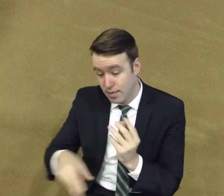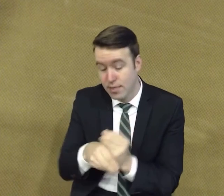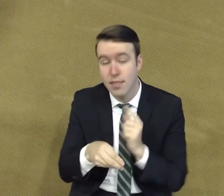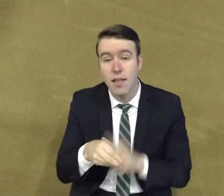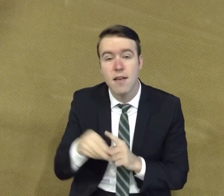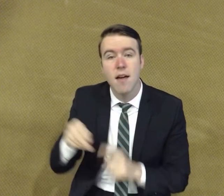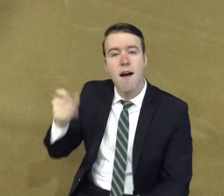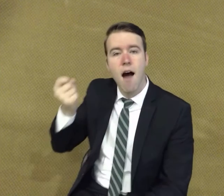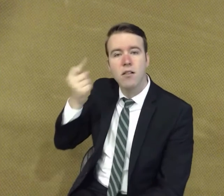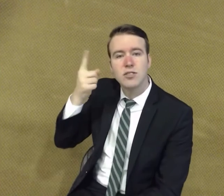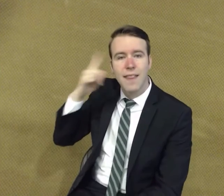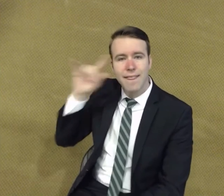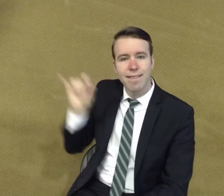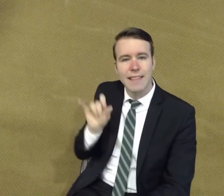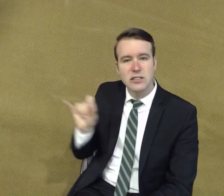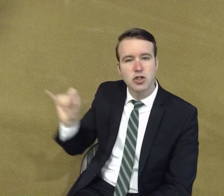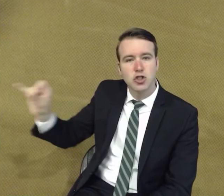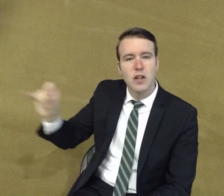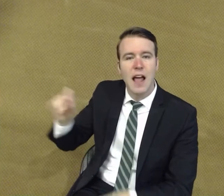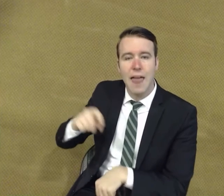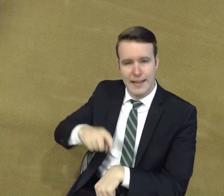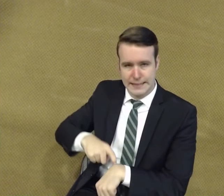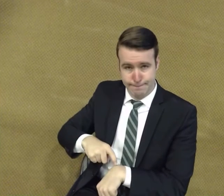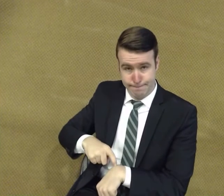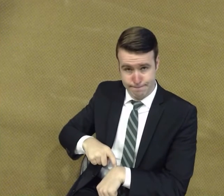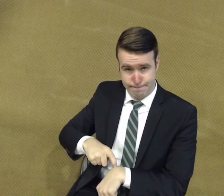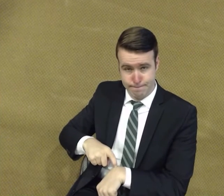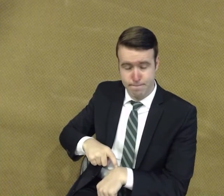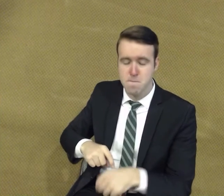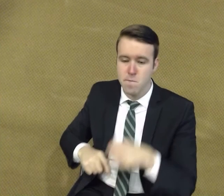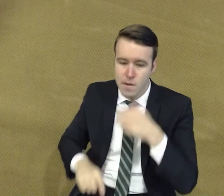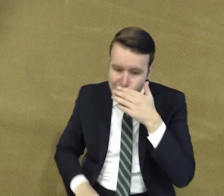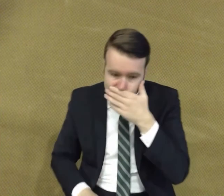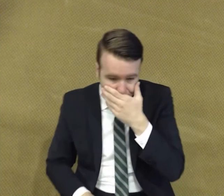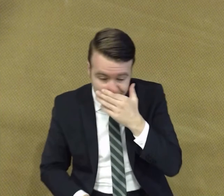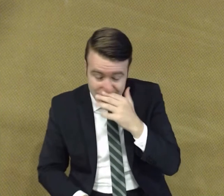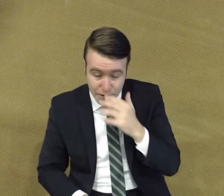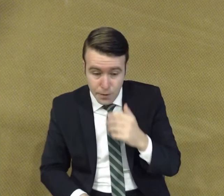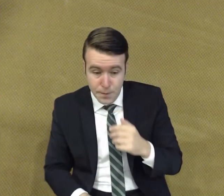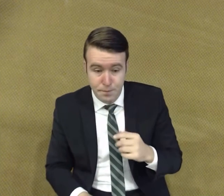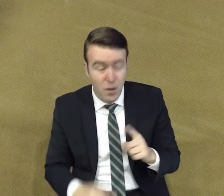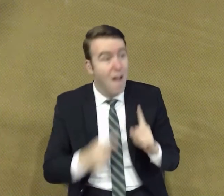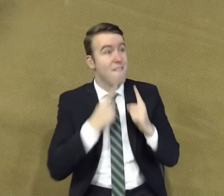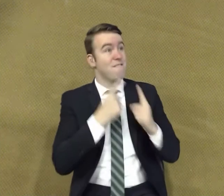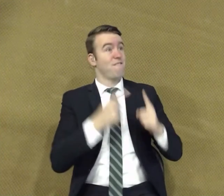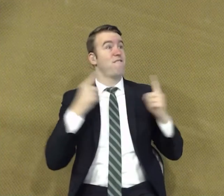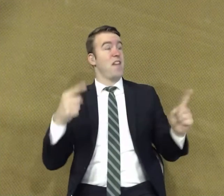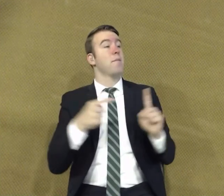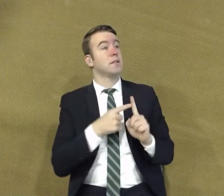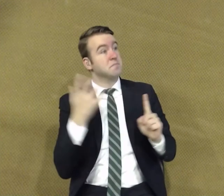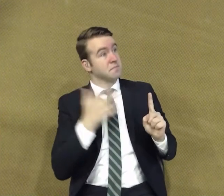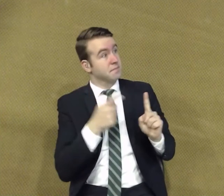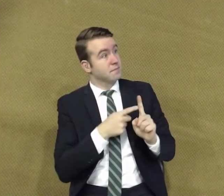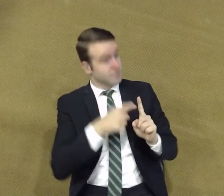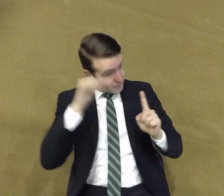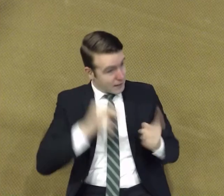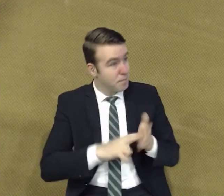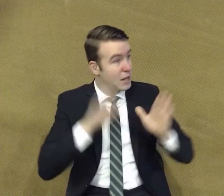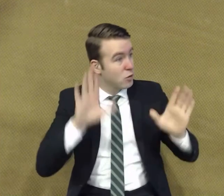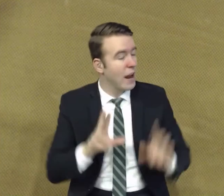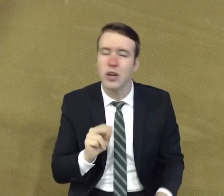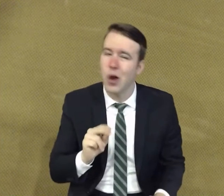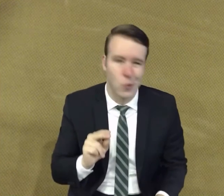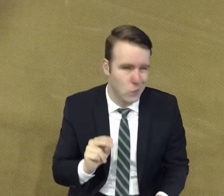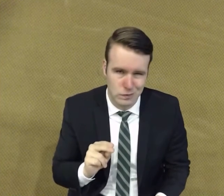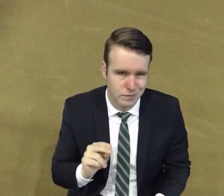of eternity and time. And so it's not just, are you known in the flash of your moment? For